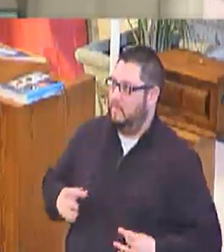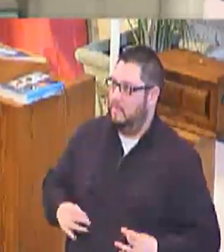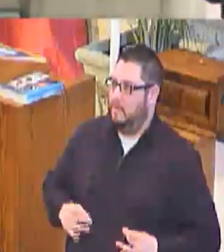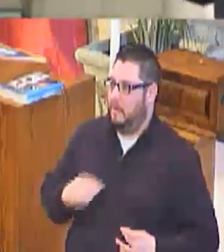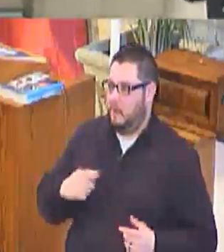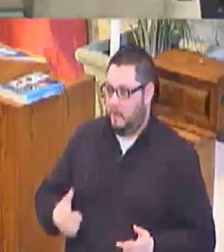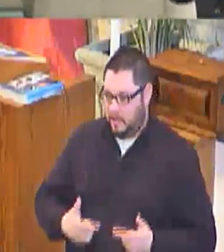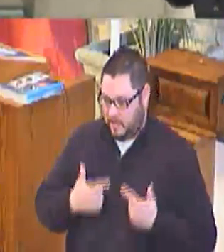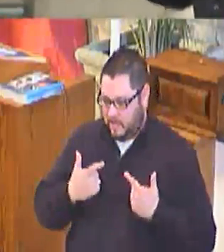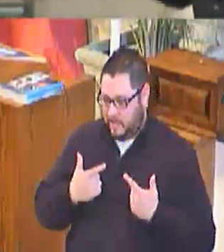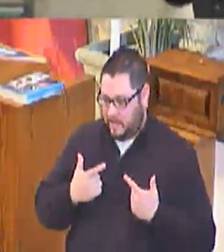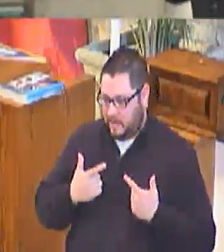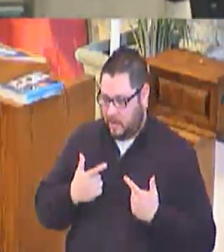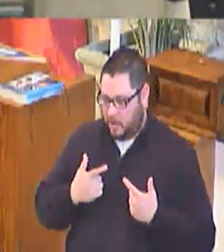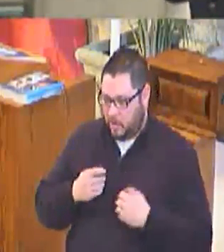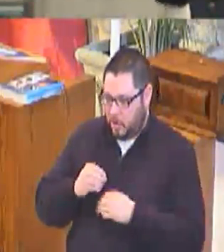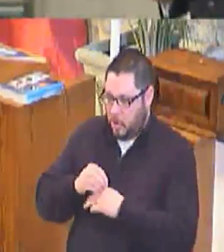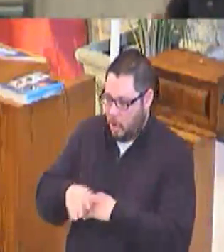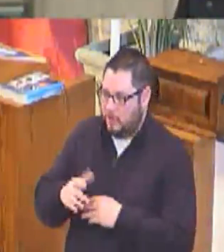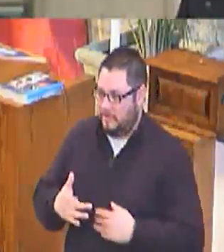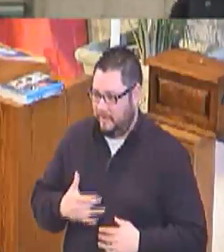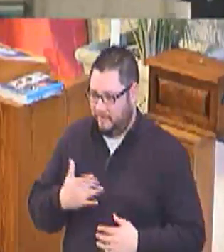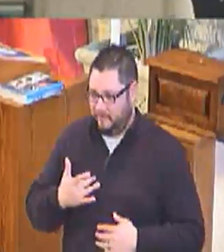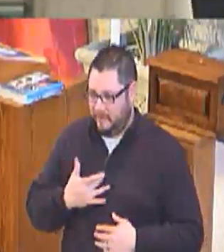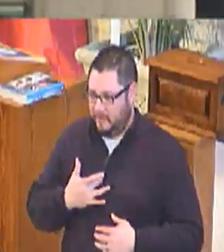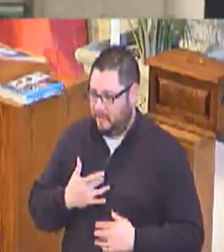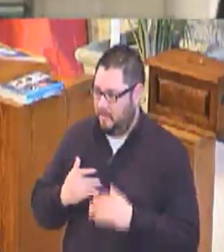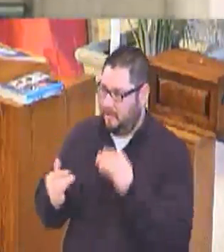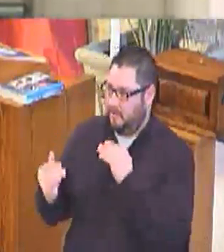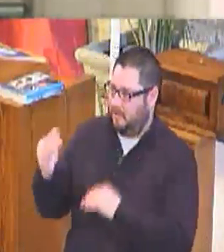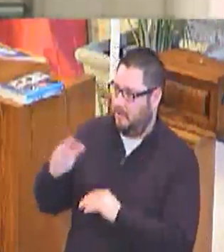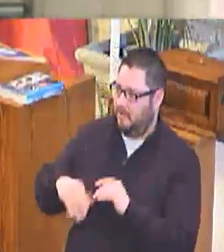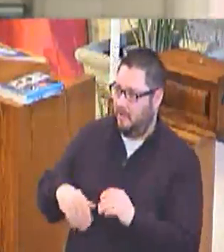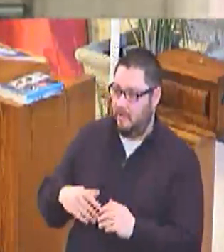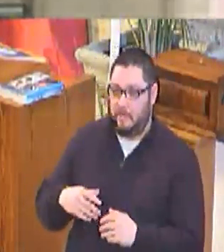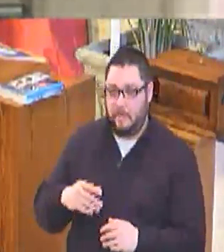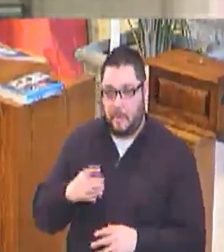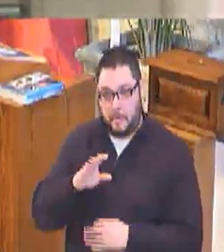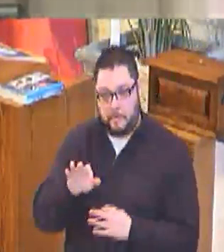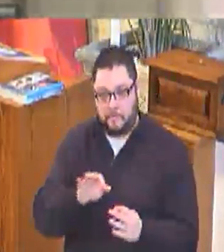life causes inferiority complex. Perfectionism.